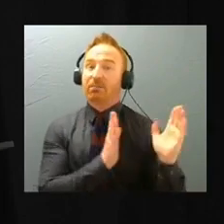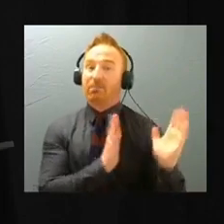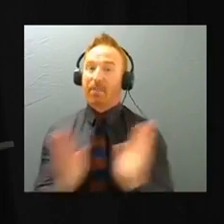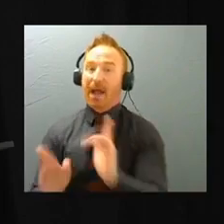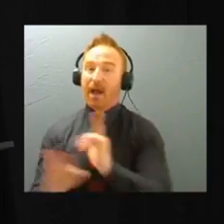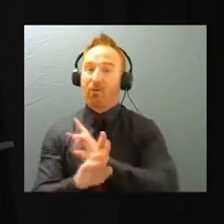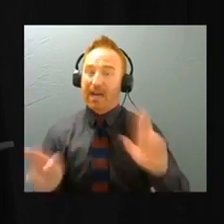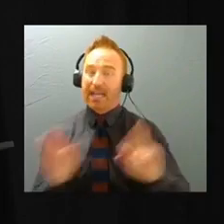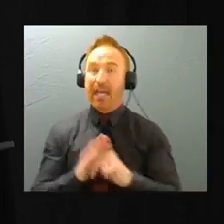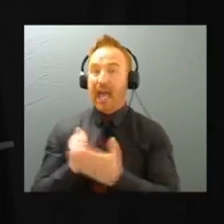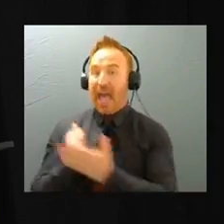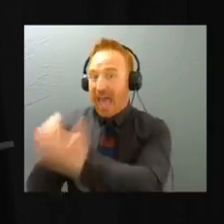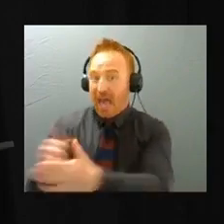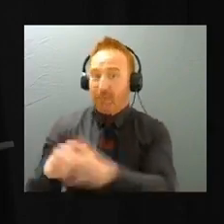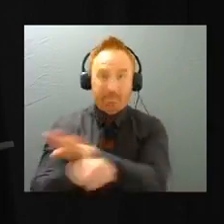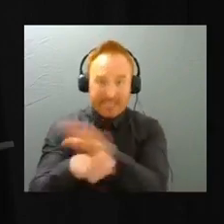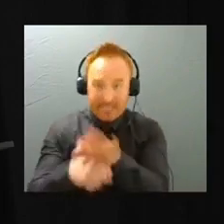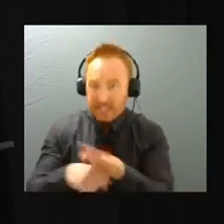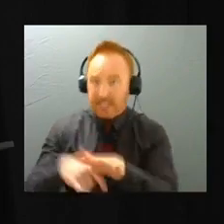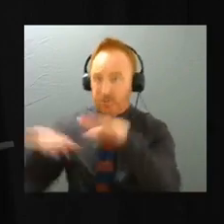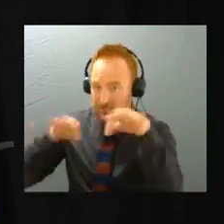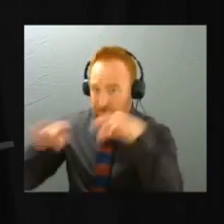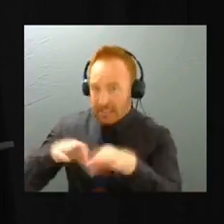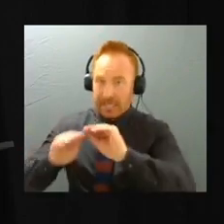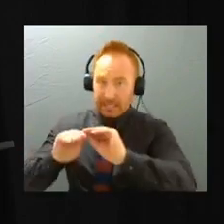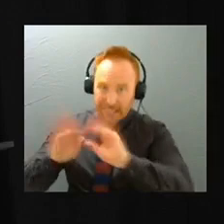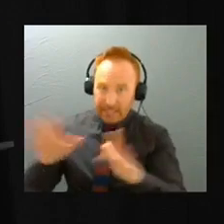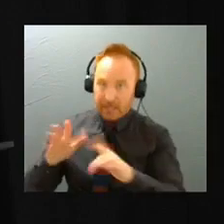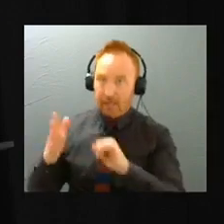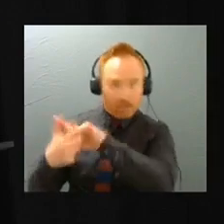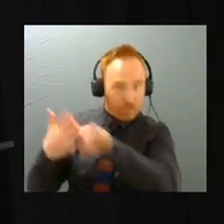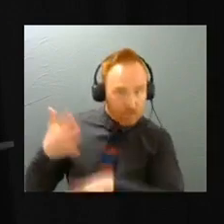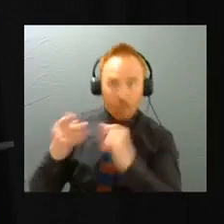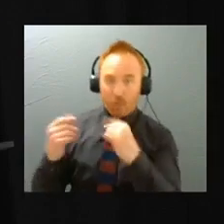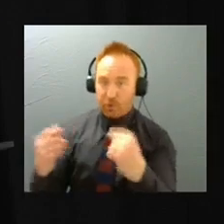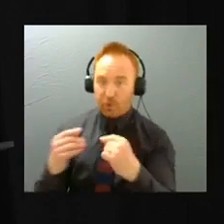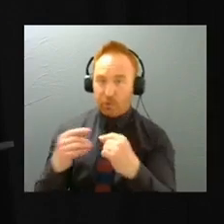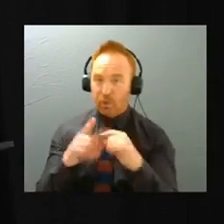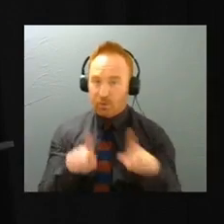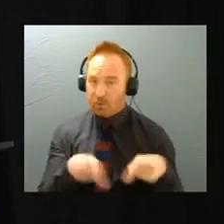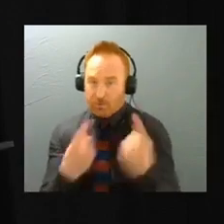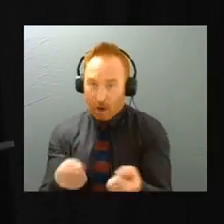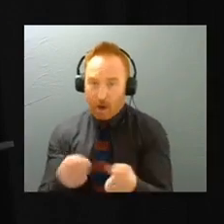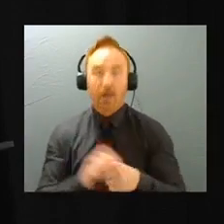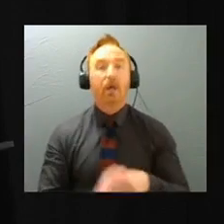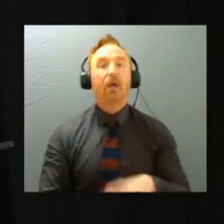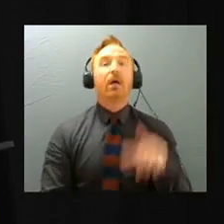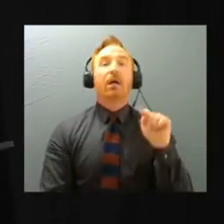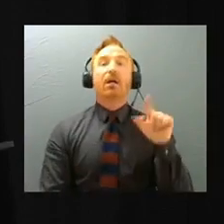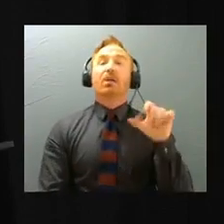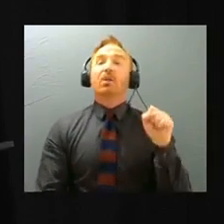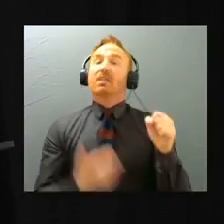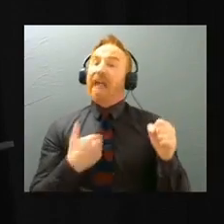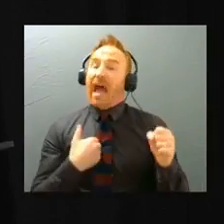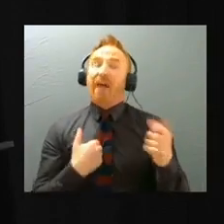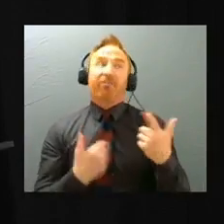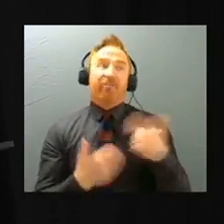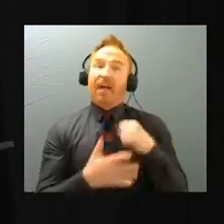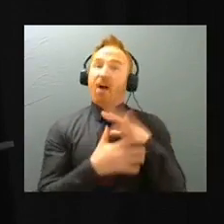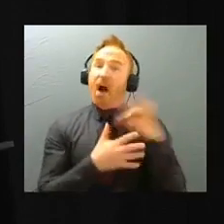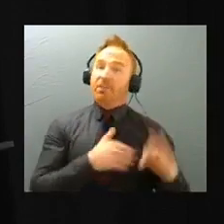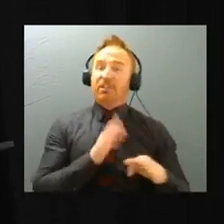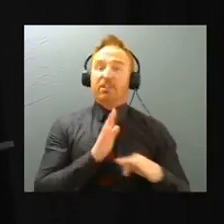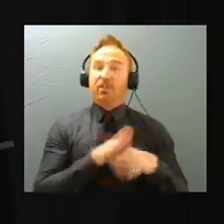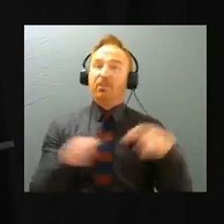all the other directions to date. We do have a number of tools that we can use to manage this disease. We're looking at the